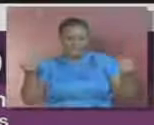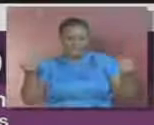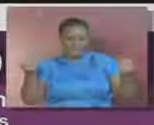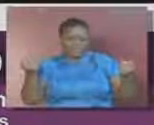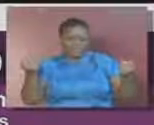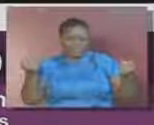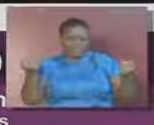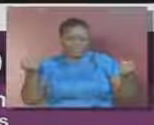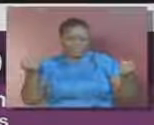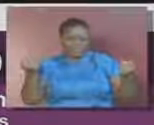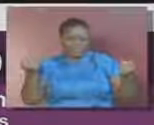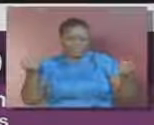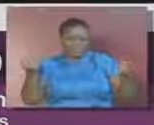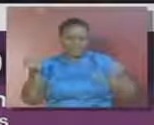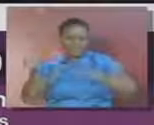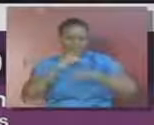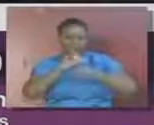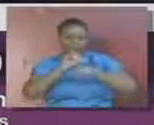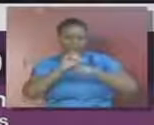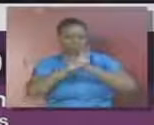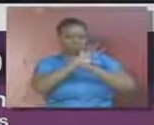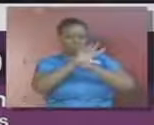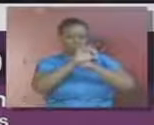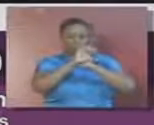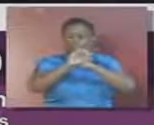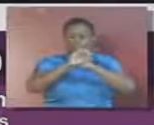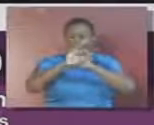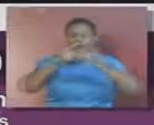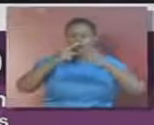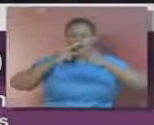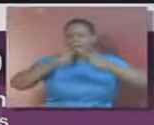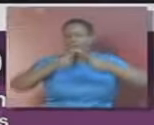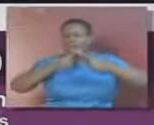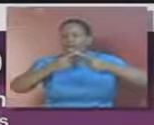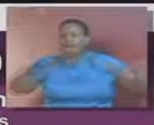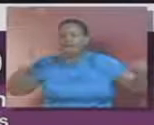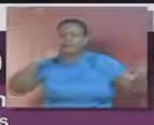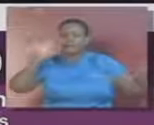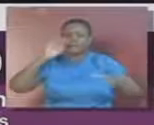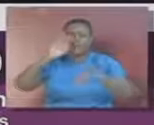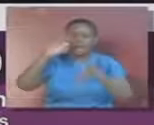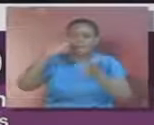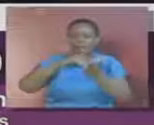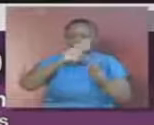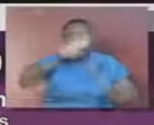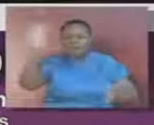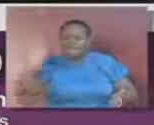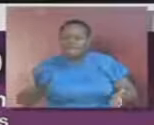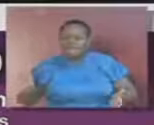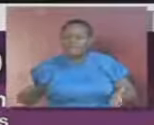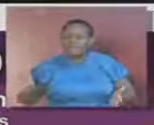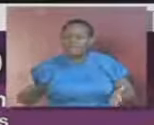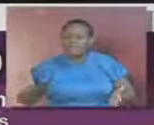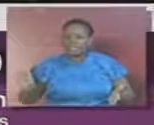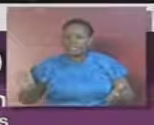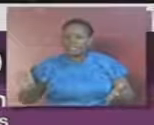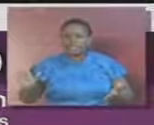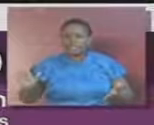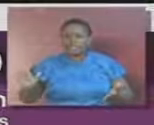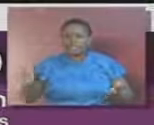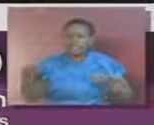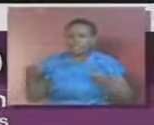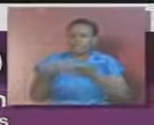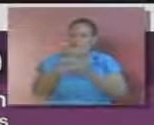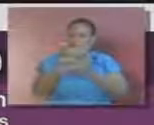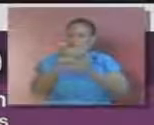Brazilian variant and additional cases of those. I was just wondering, what is the size of the samples that were taken, the